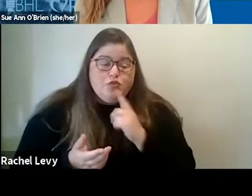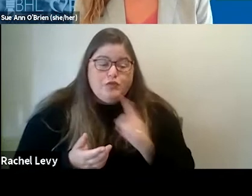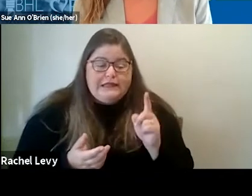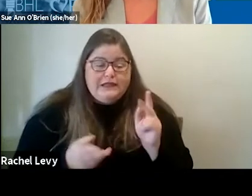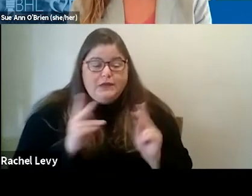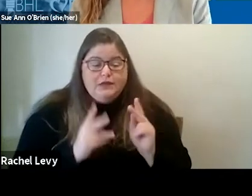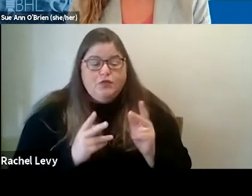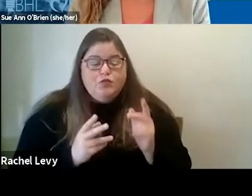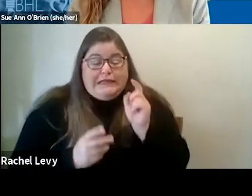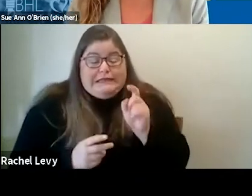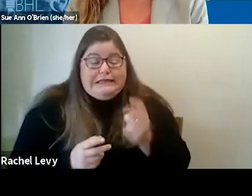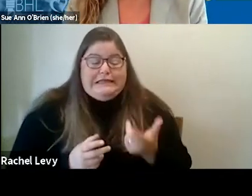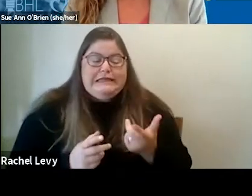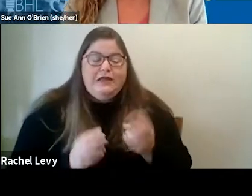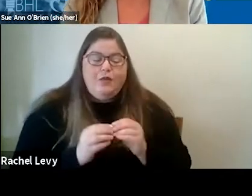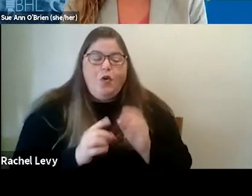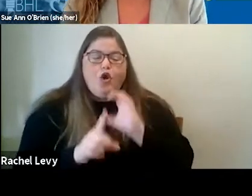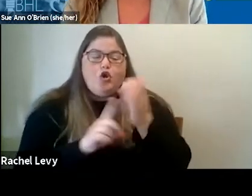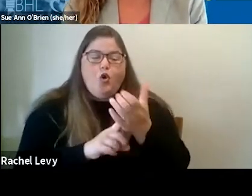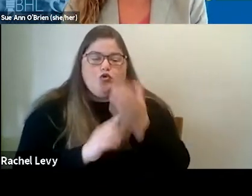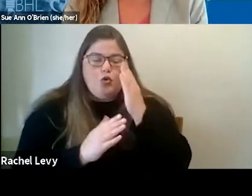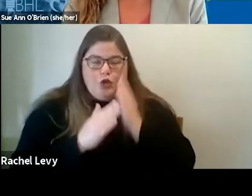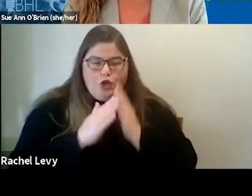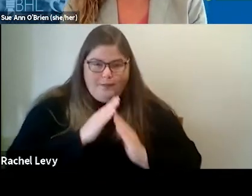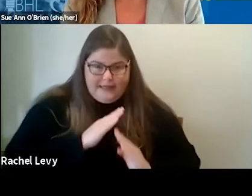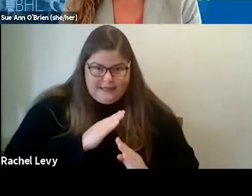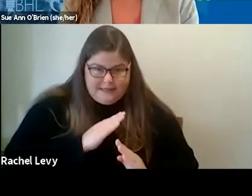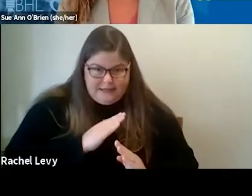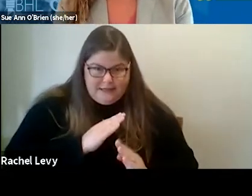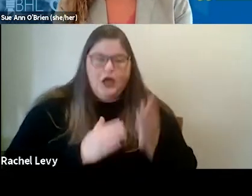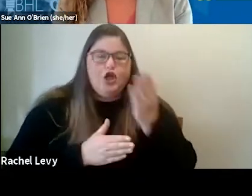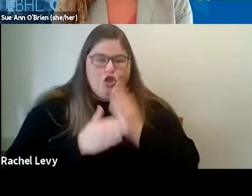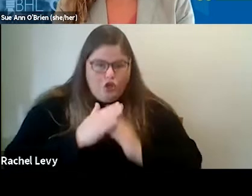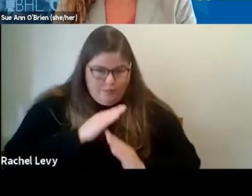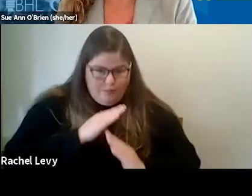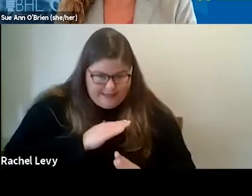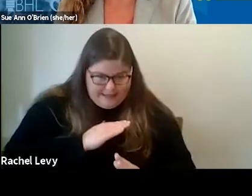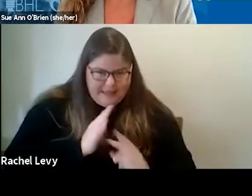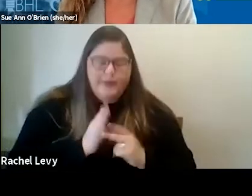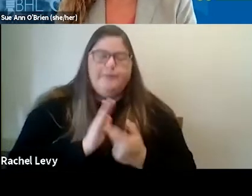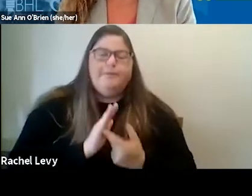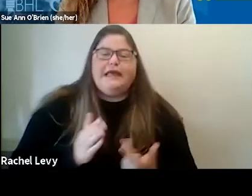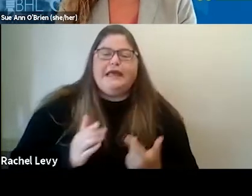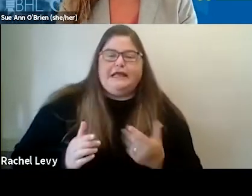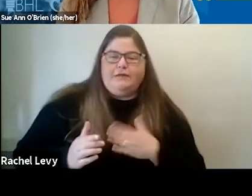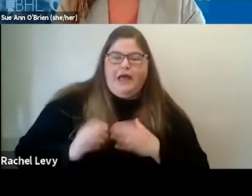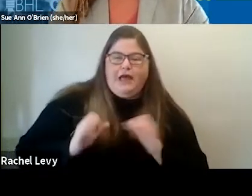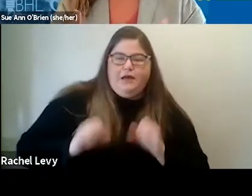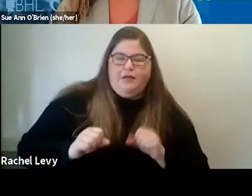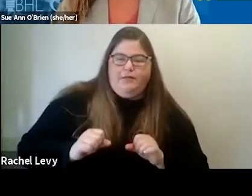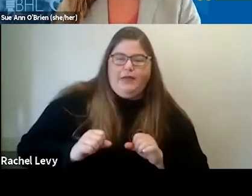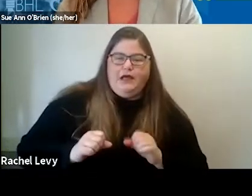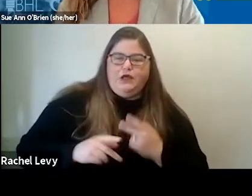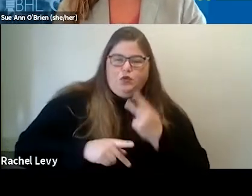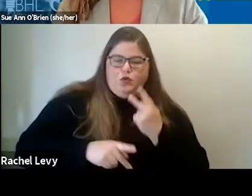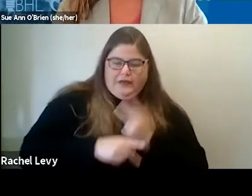on cultural humility. Cultural humility is defined as the ability to maintain an